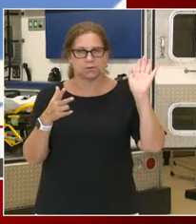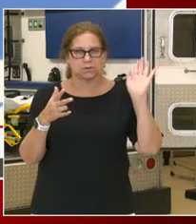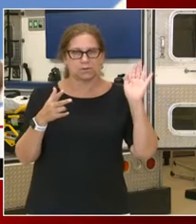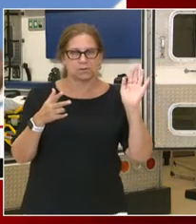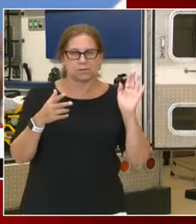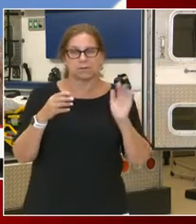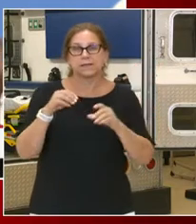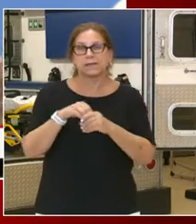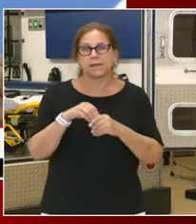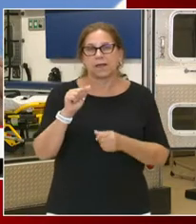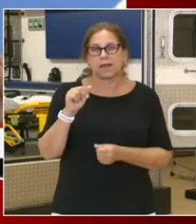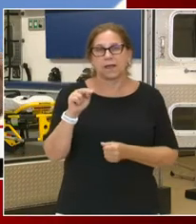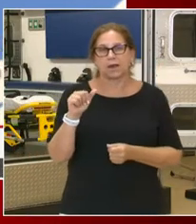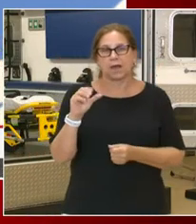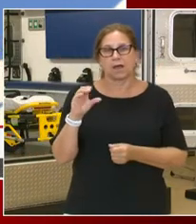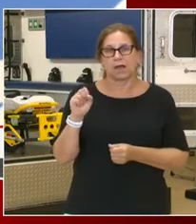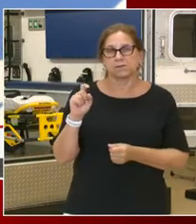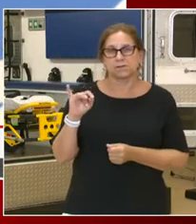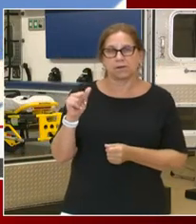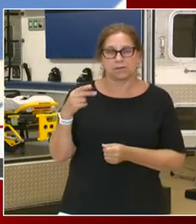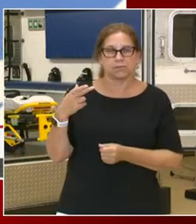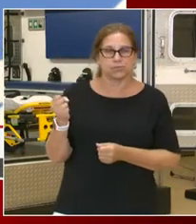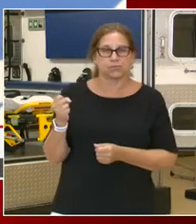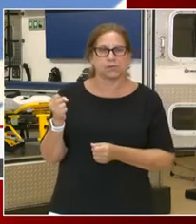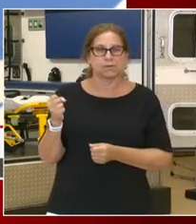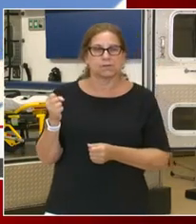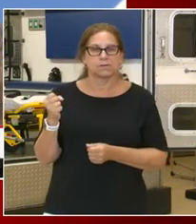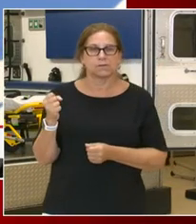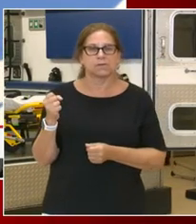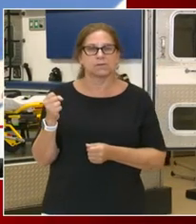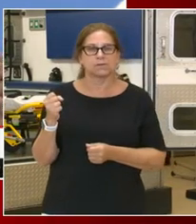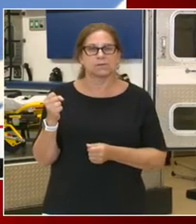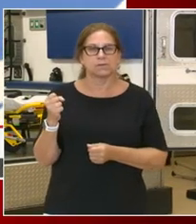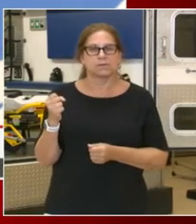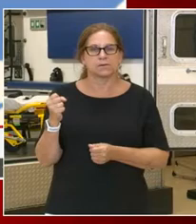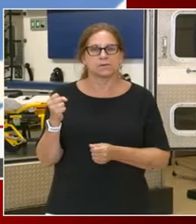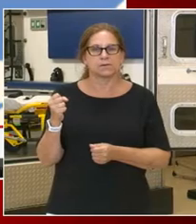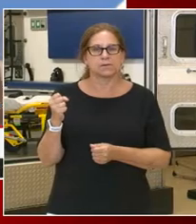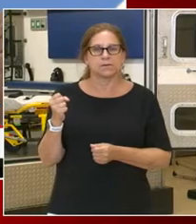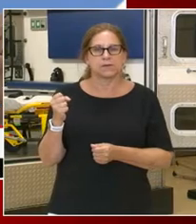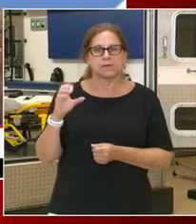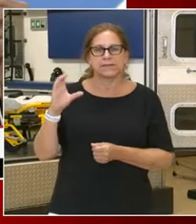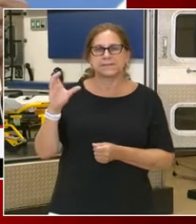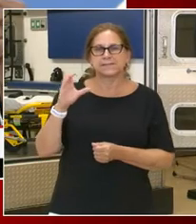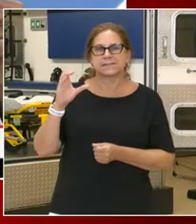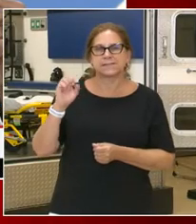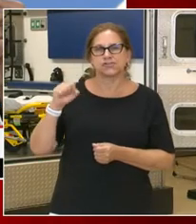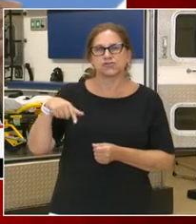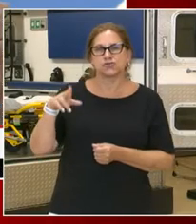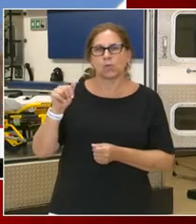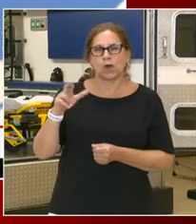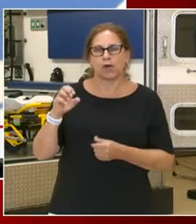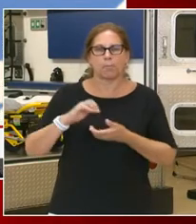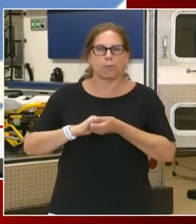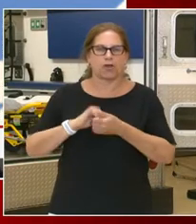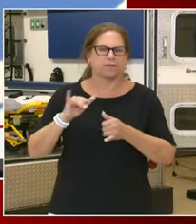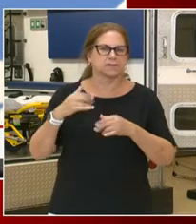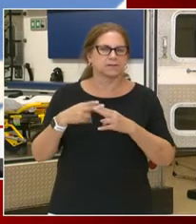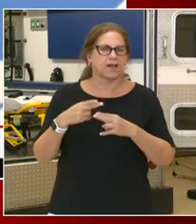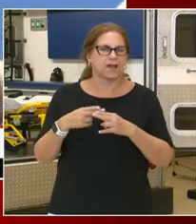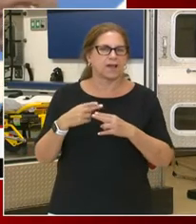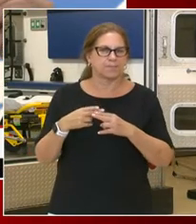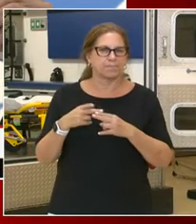is, it's called the C-Square Partnership, which is community to career. And so we're starting now to connect the pipelines not